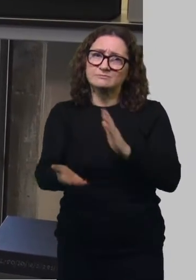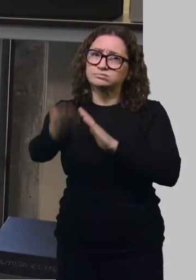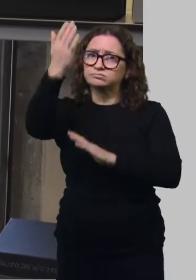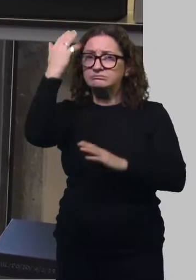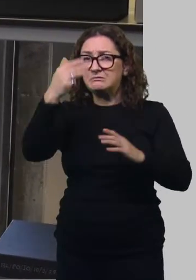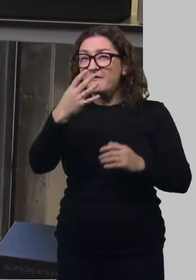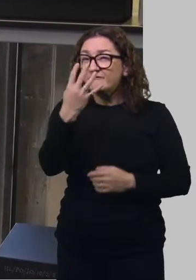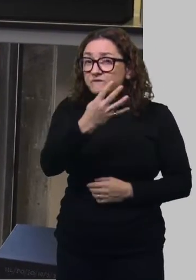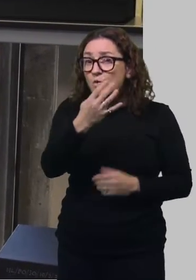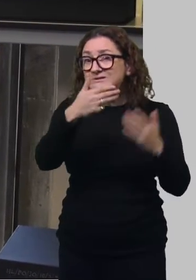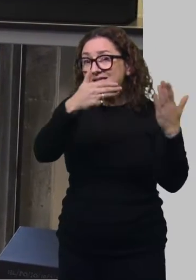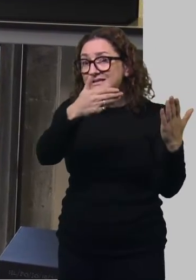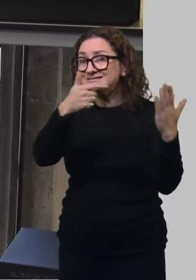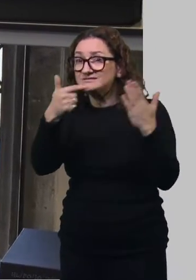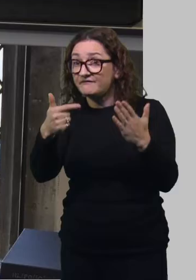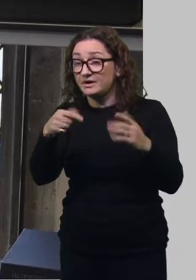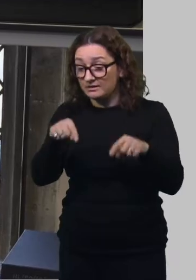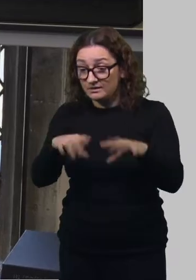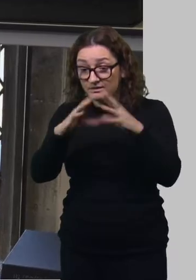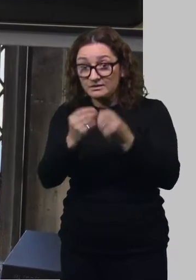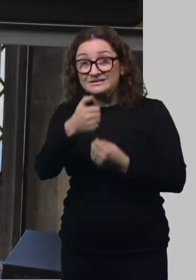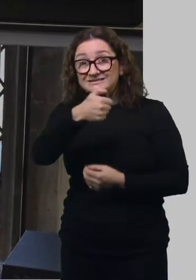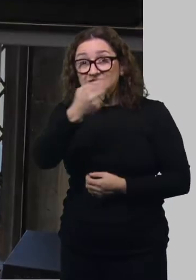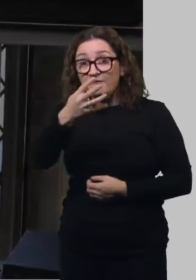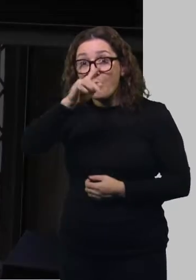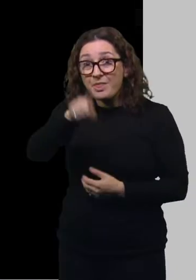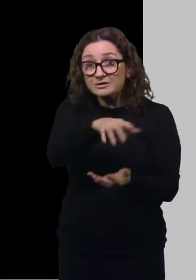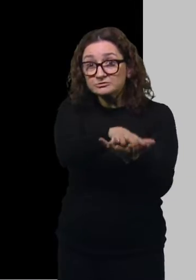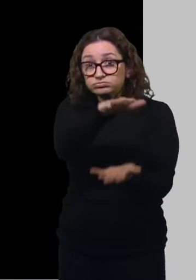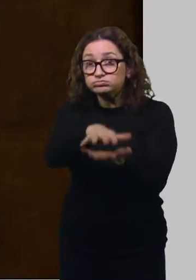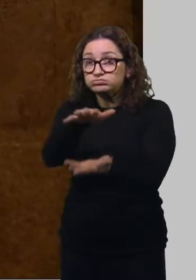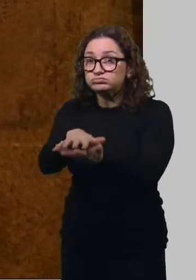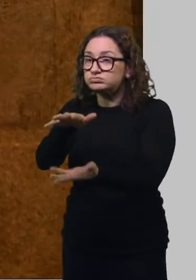to 1497, about 64,000 of them.